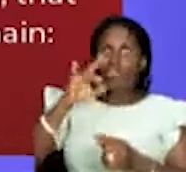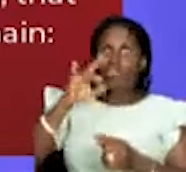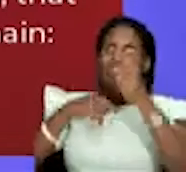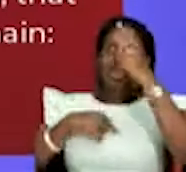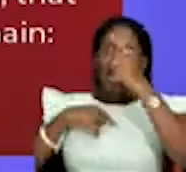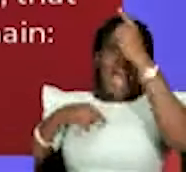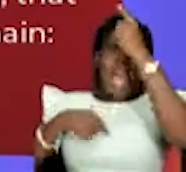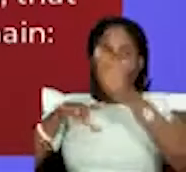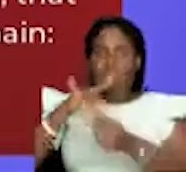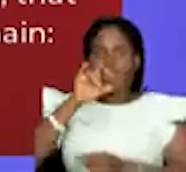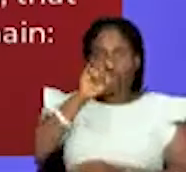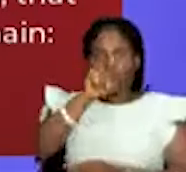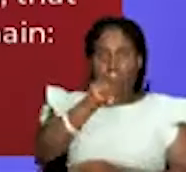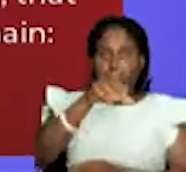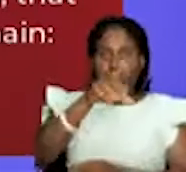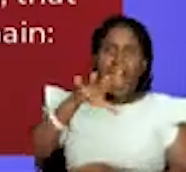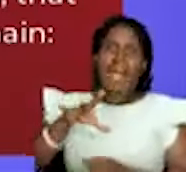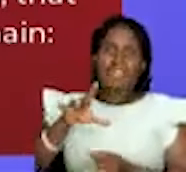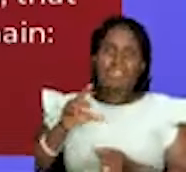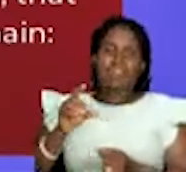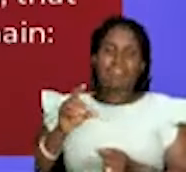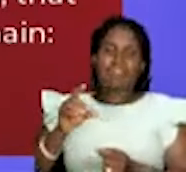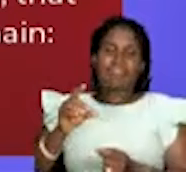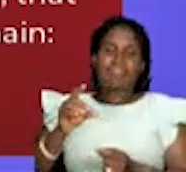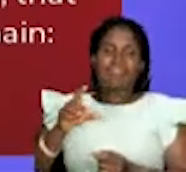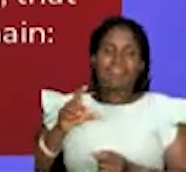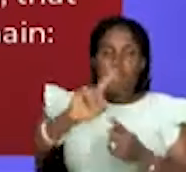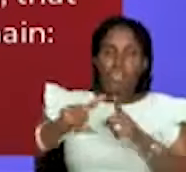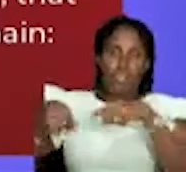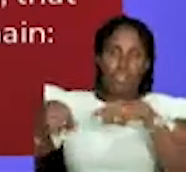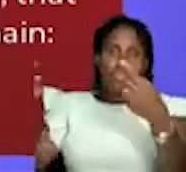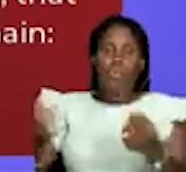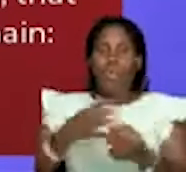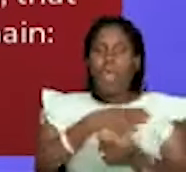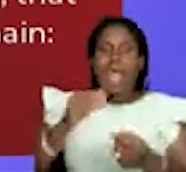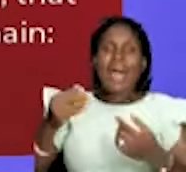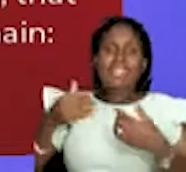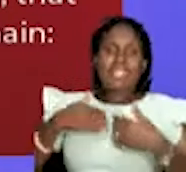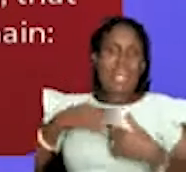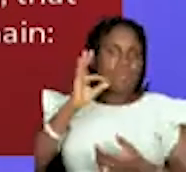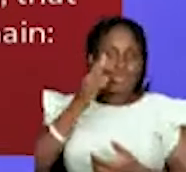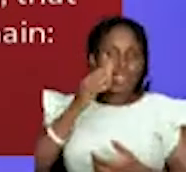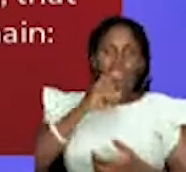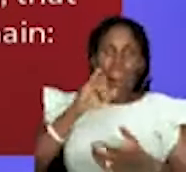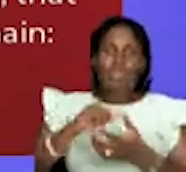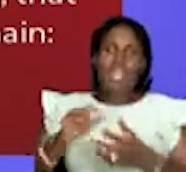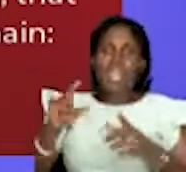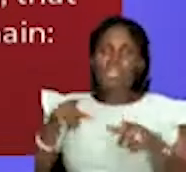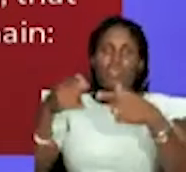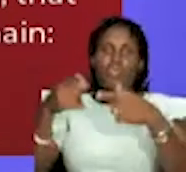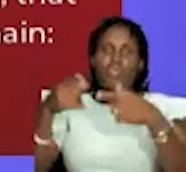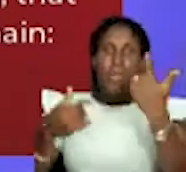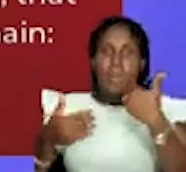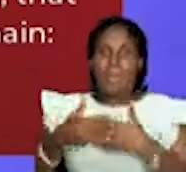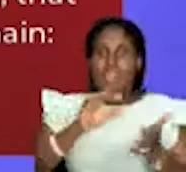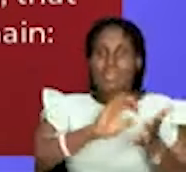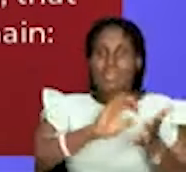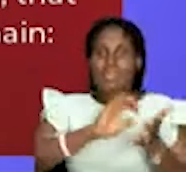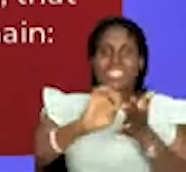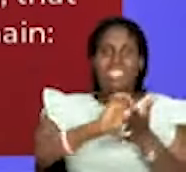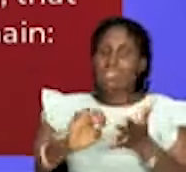that you should go and bear fruit. Not that you should go and bring back excuses. He gave unto one 5 talents,